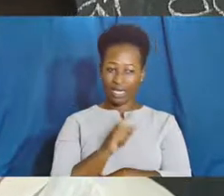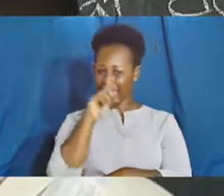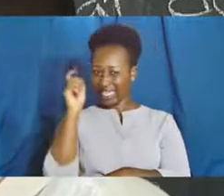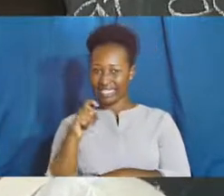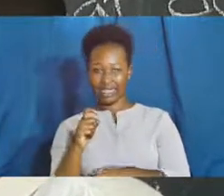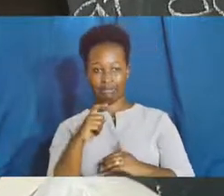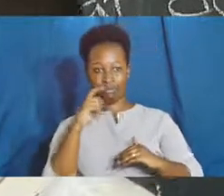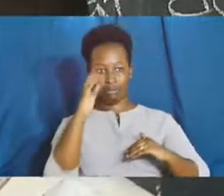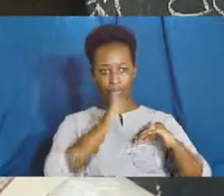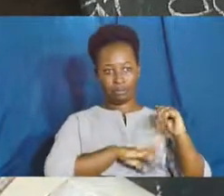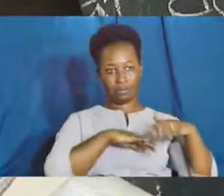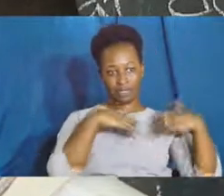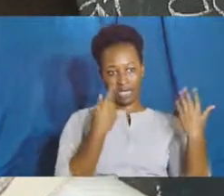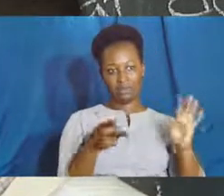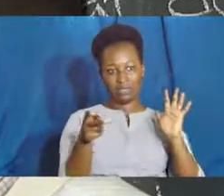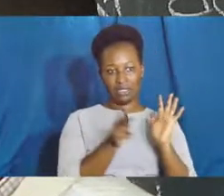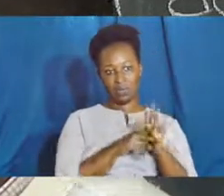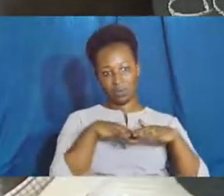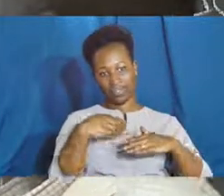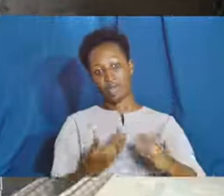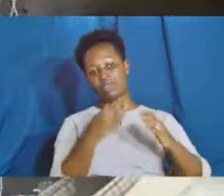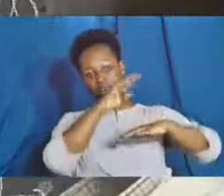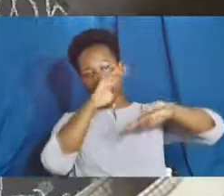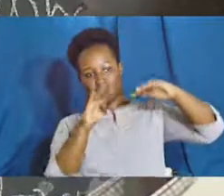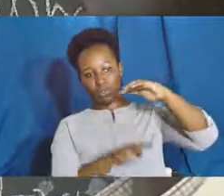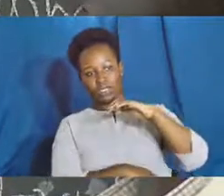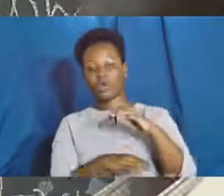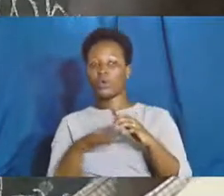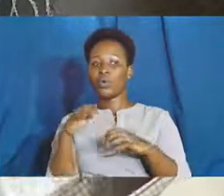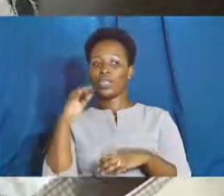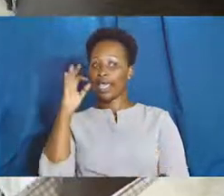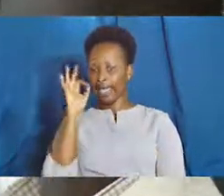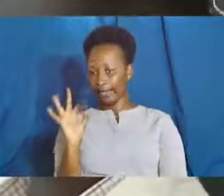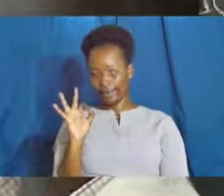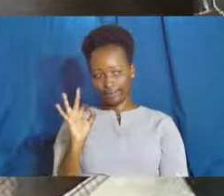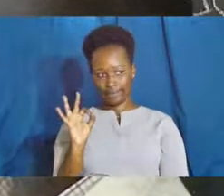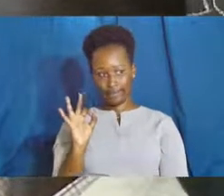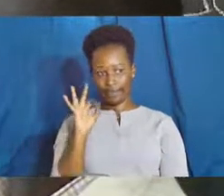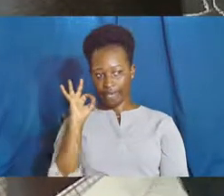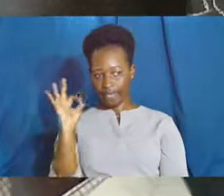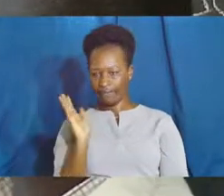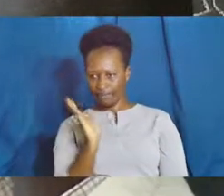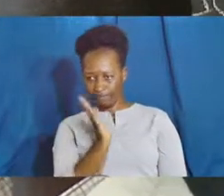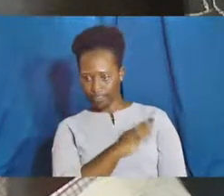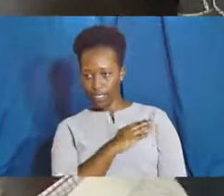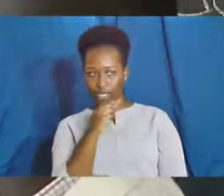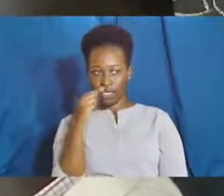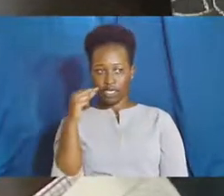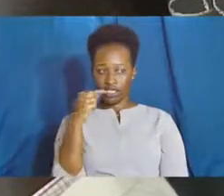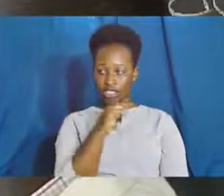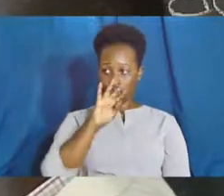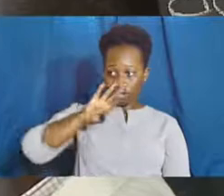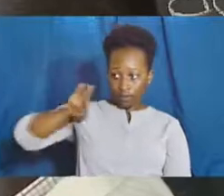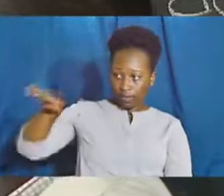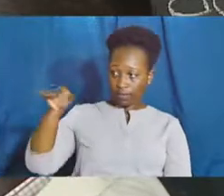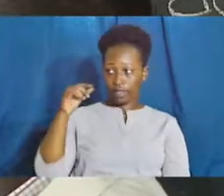greater than, equal to, less than, to the current at F. F is there. You see G and the